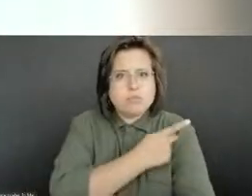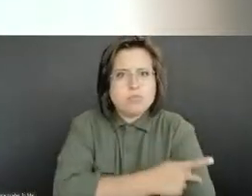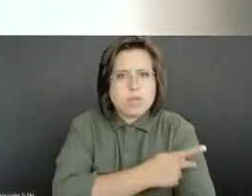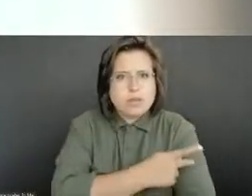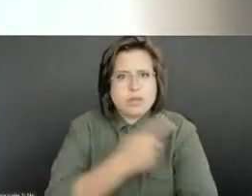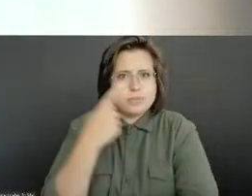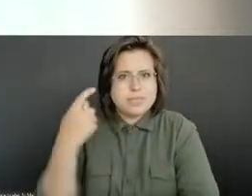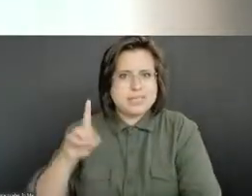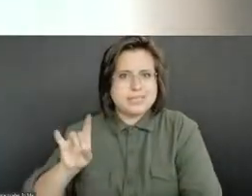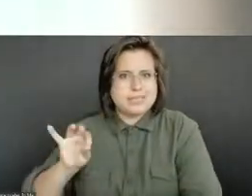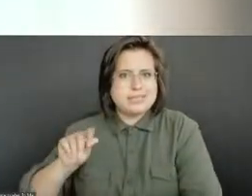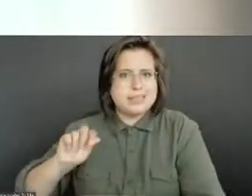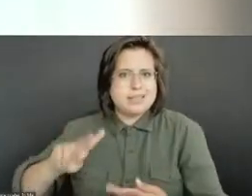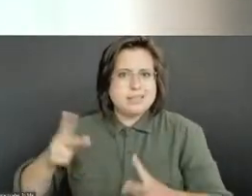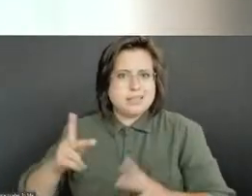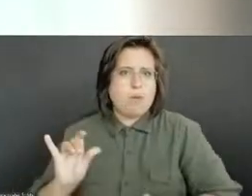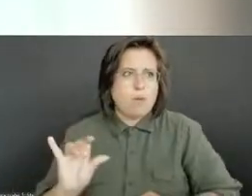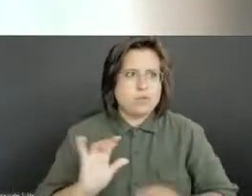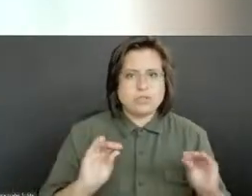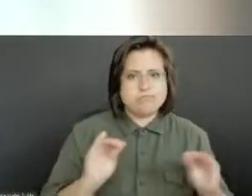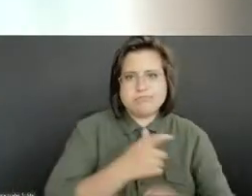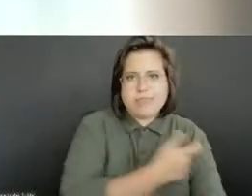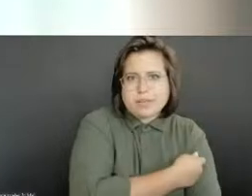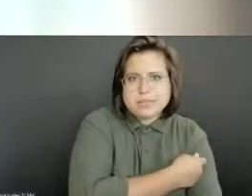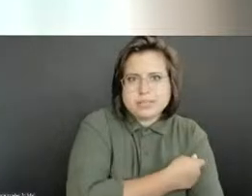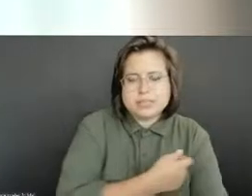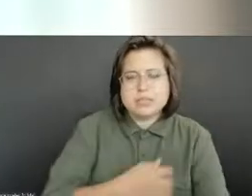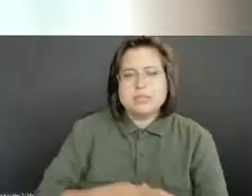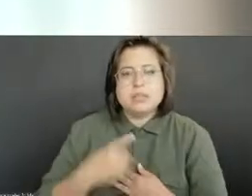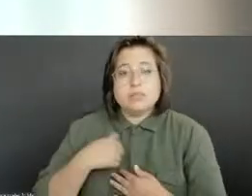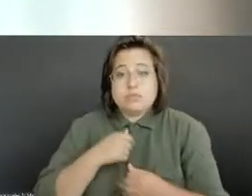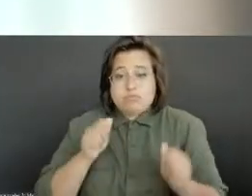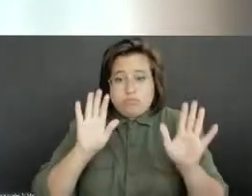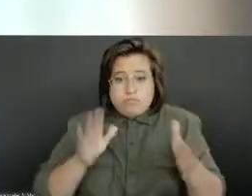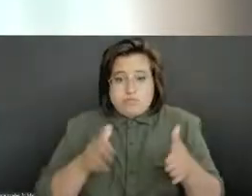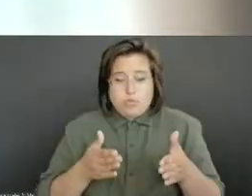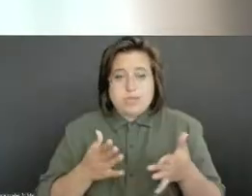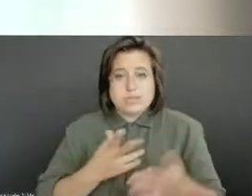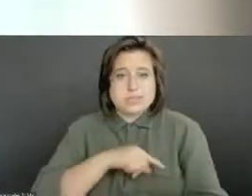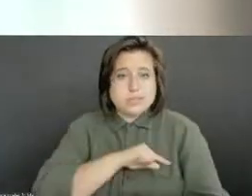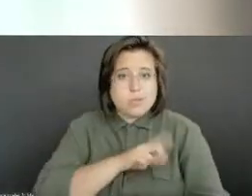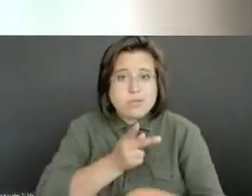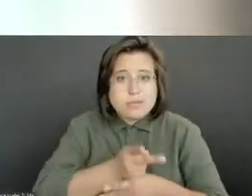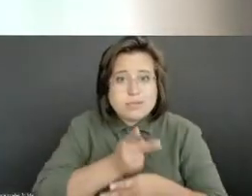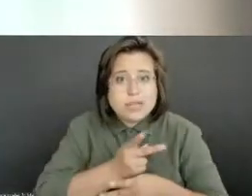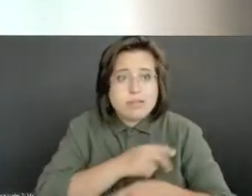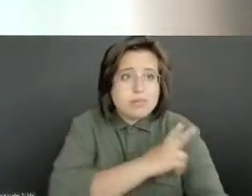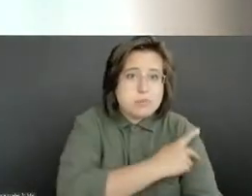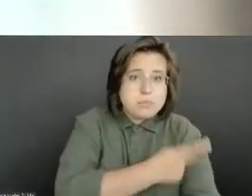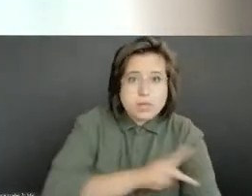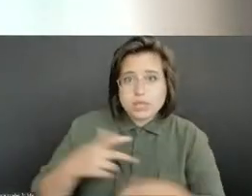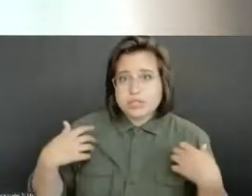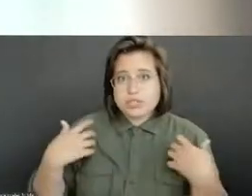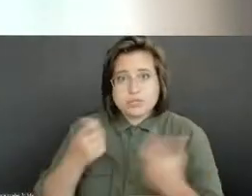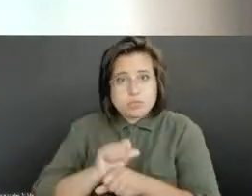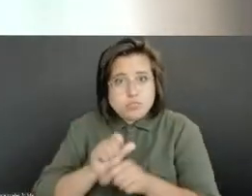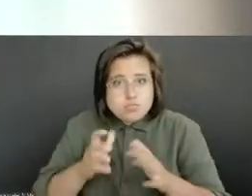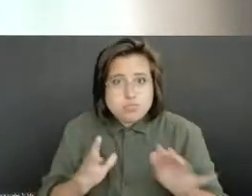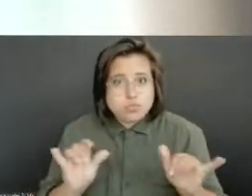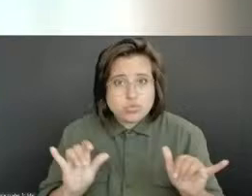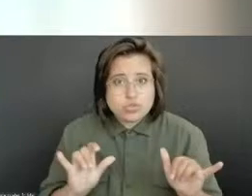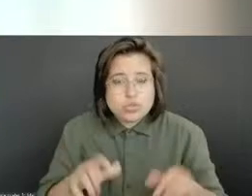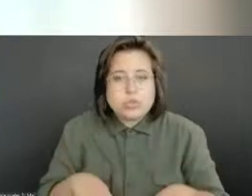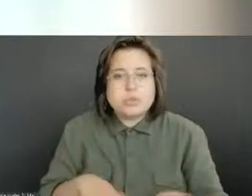variant. And we are trying to focus on quality care for our patients and healthcare workers. And we are compelled to focus on equity for